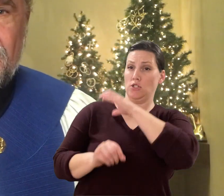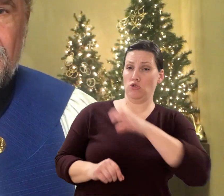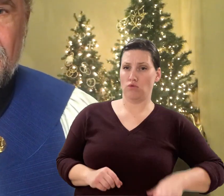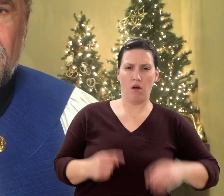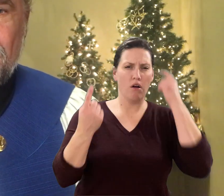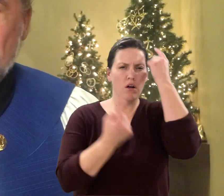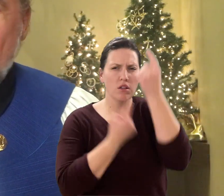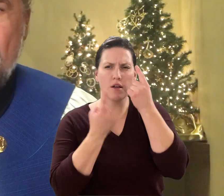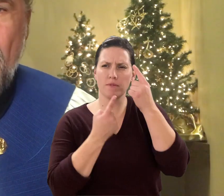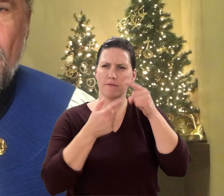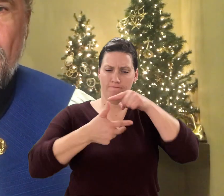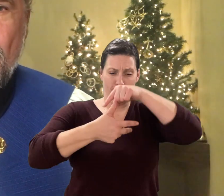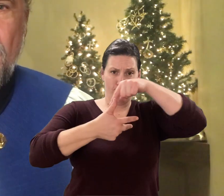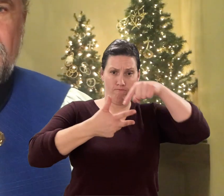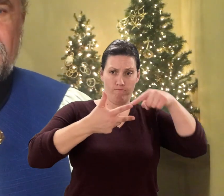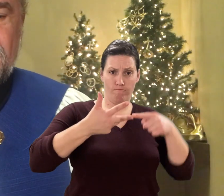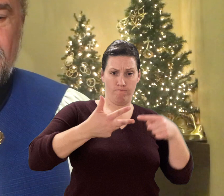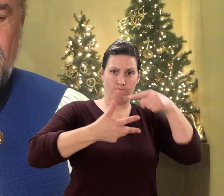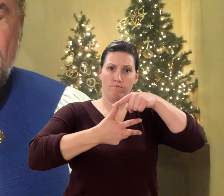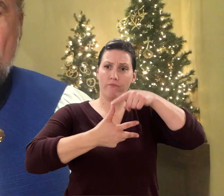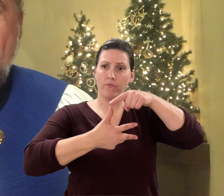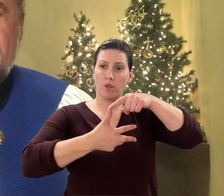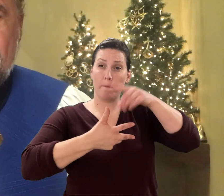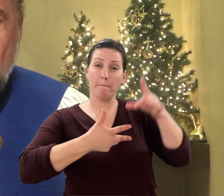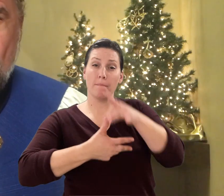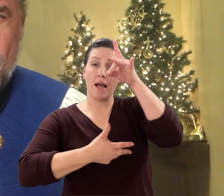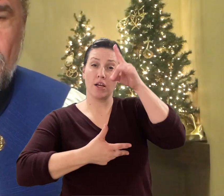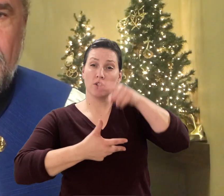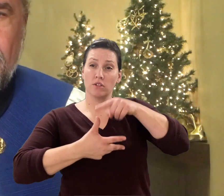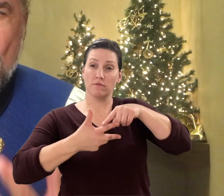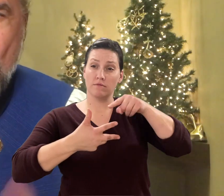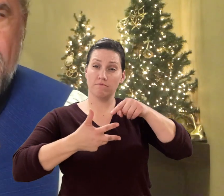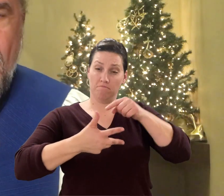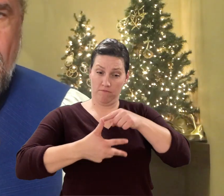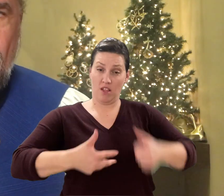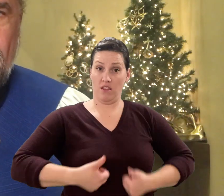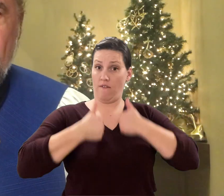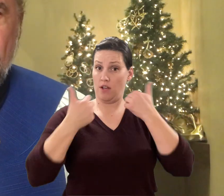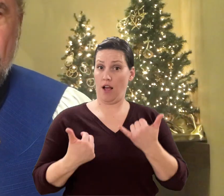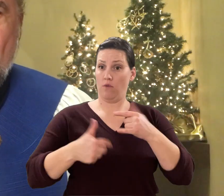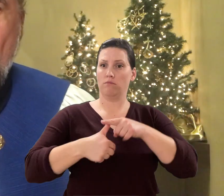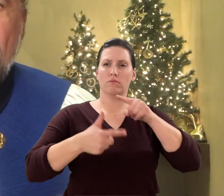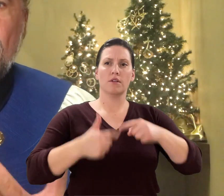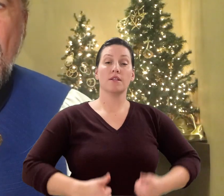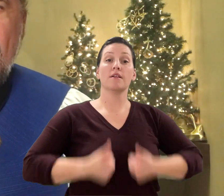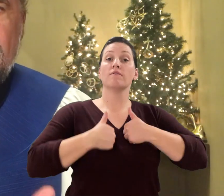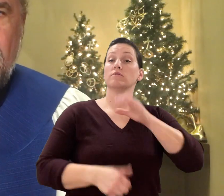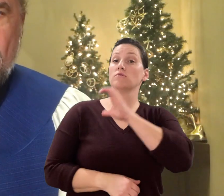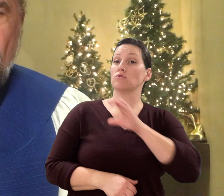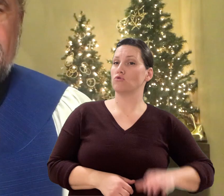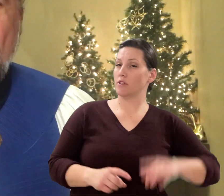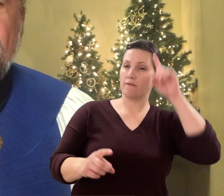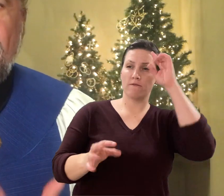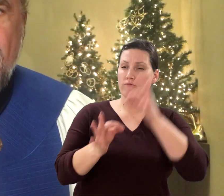Christ, think about it in three ways. You have spiritual life right now. You are alive